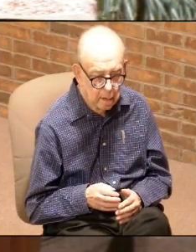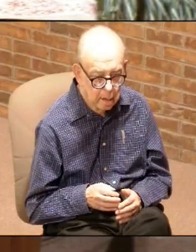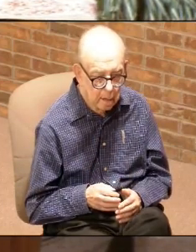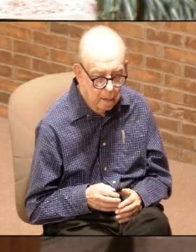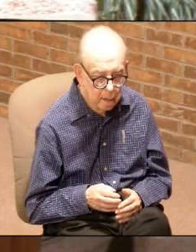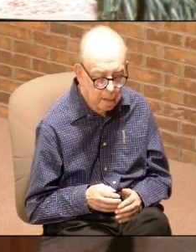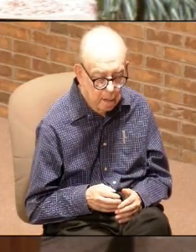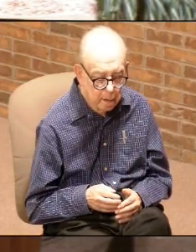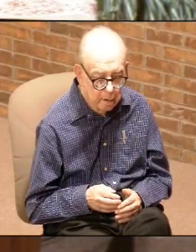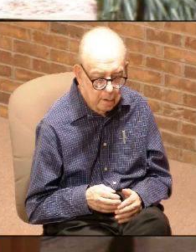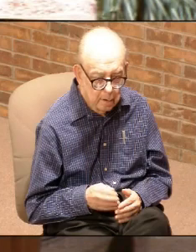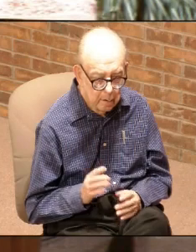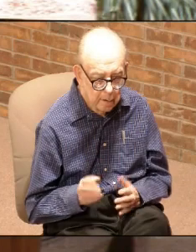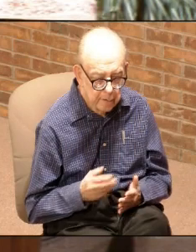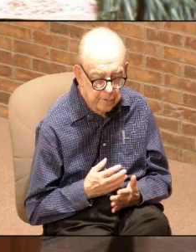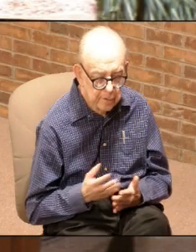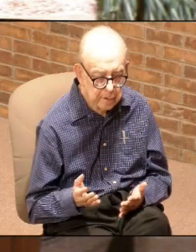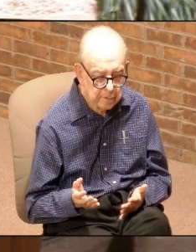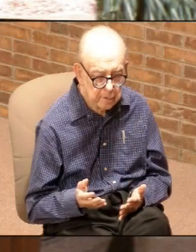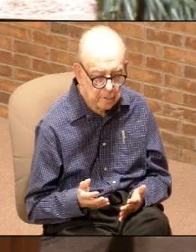all kinds of stuff.